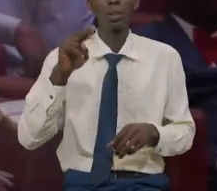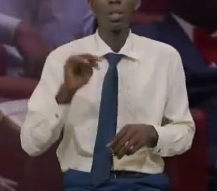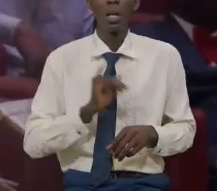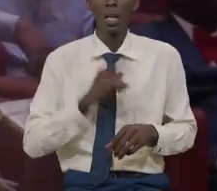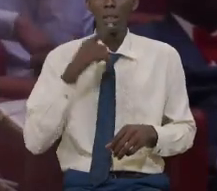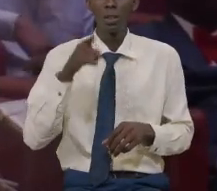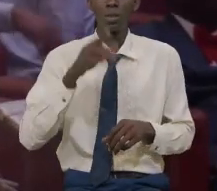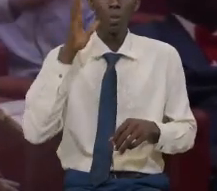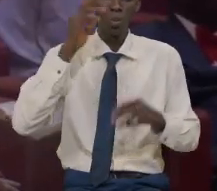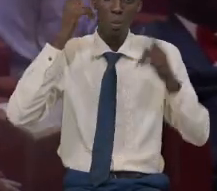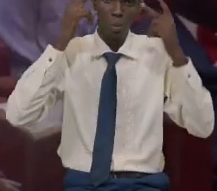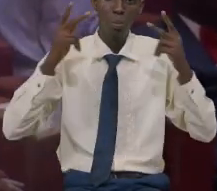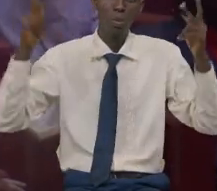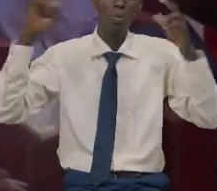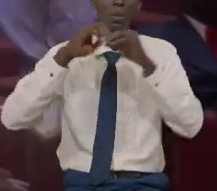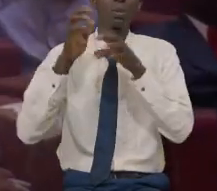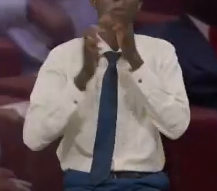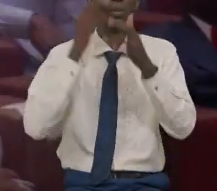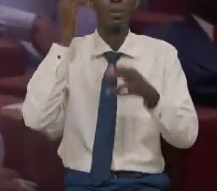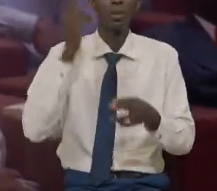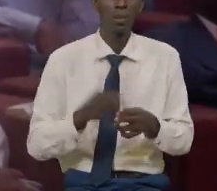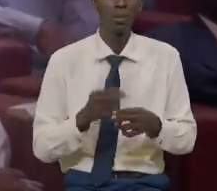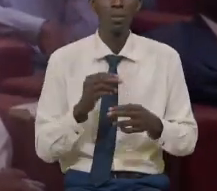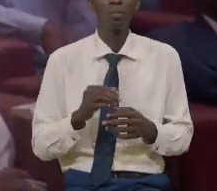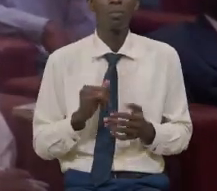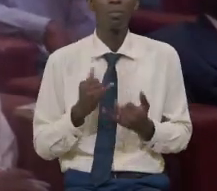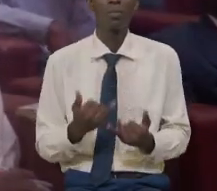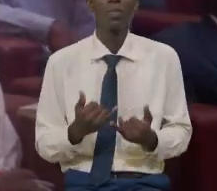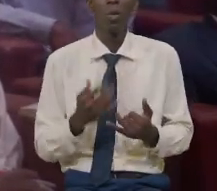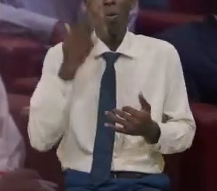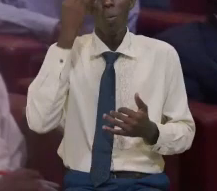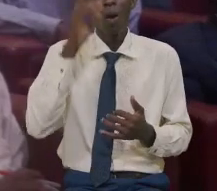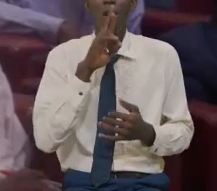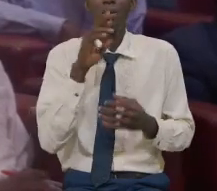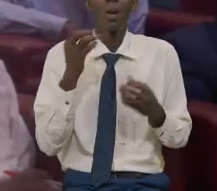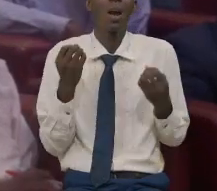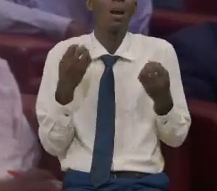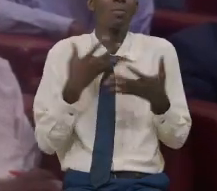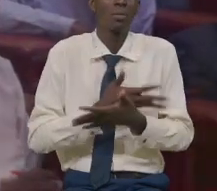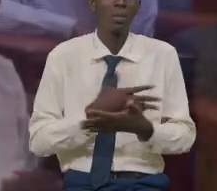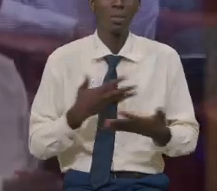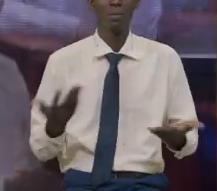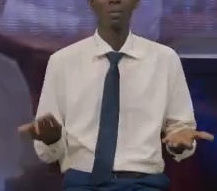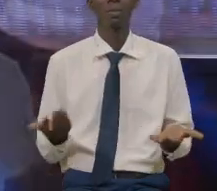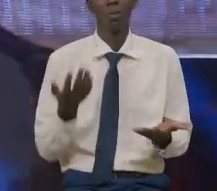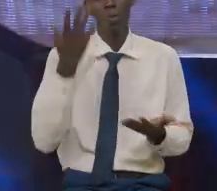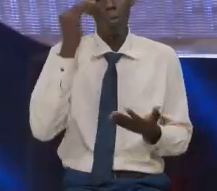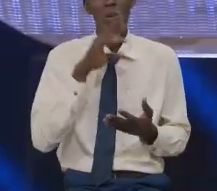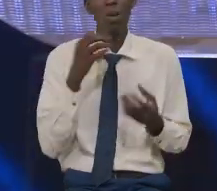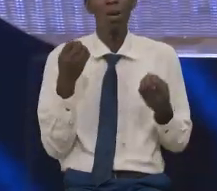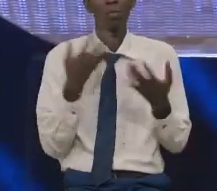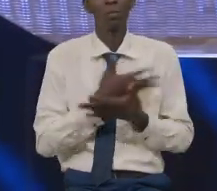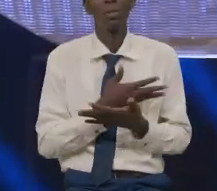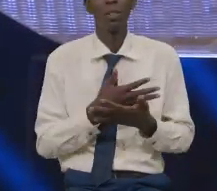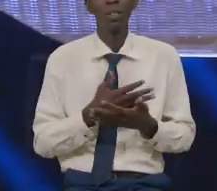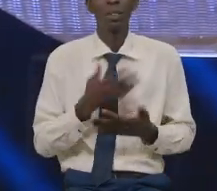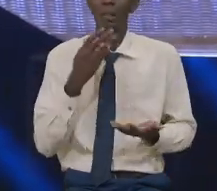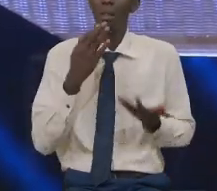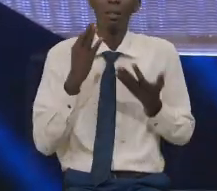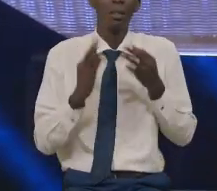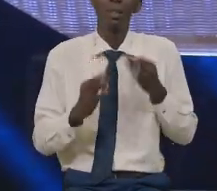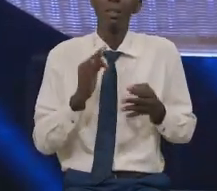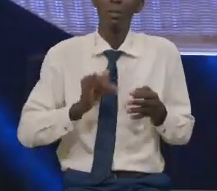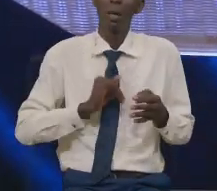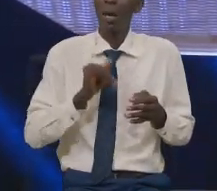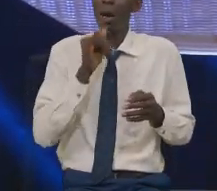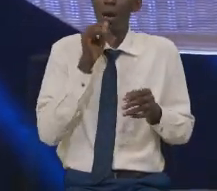said you will prosper. Why are you afraid? Why are you afraid? If I live righteous, then I will not get to the